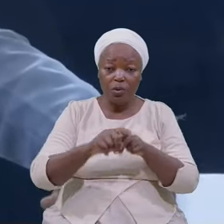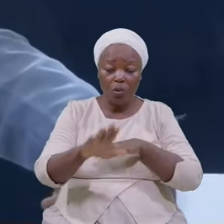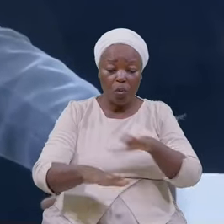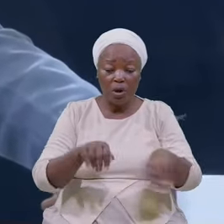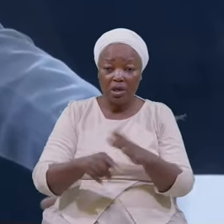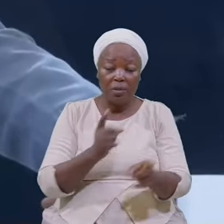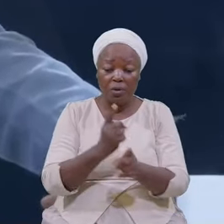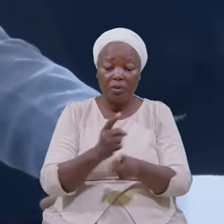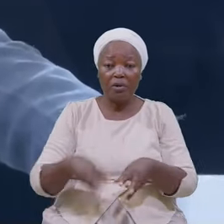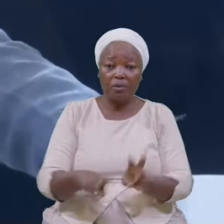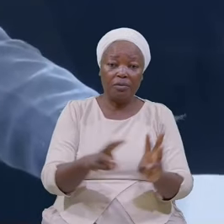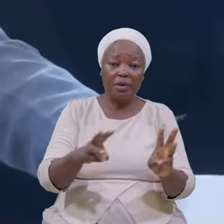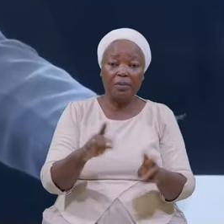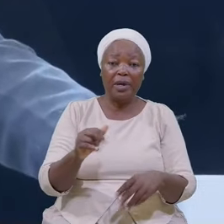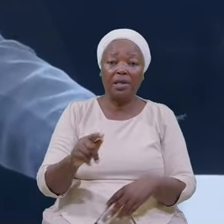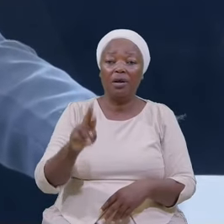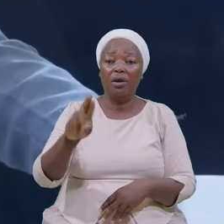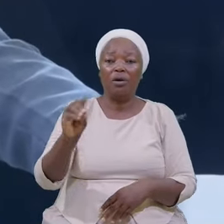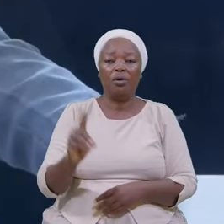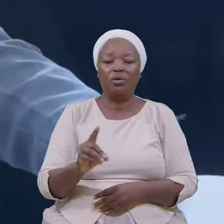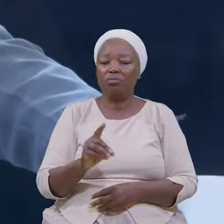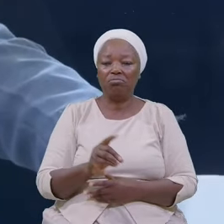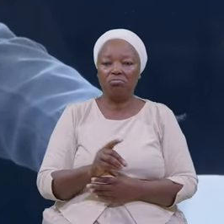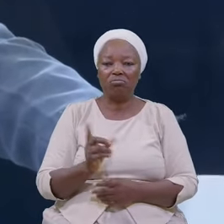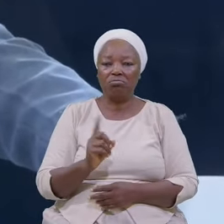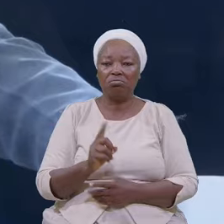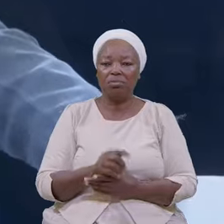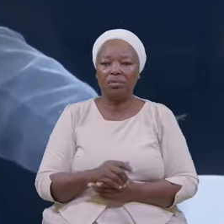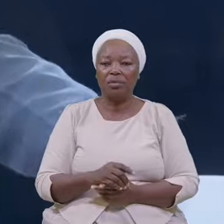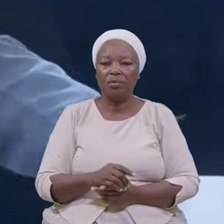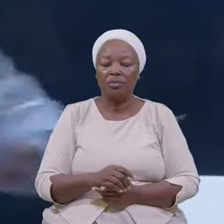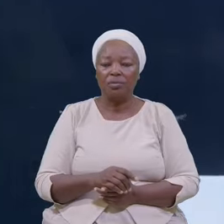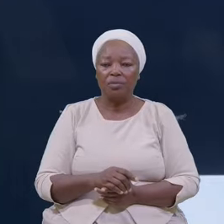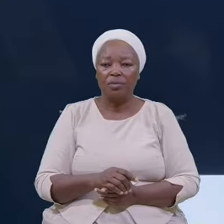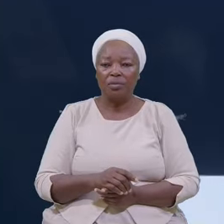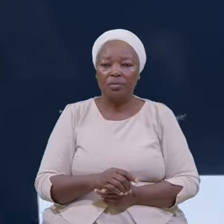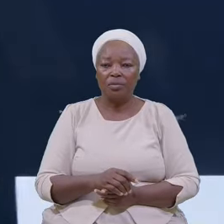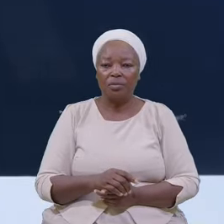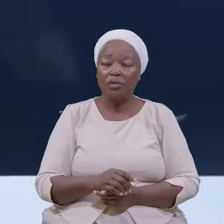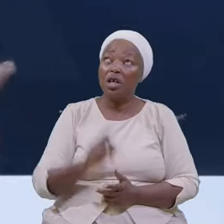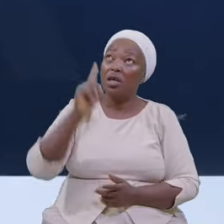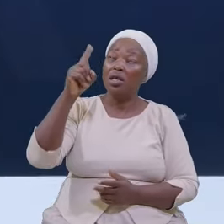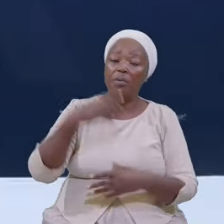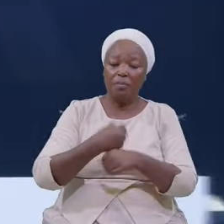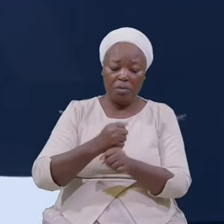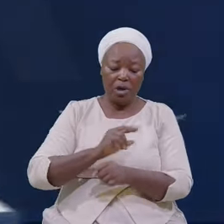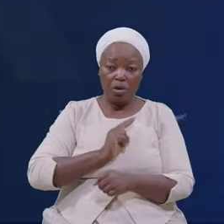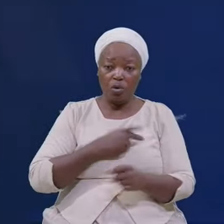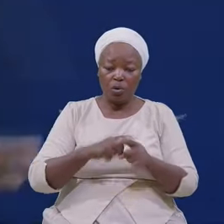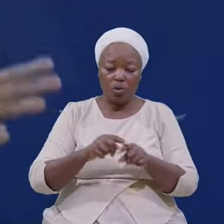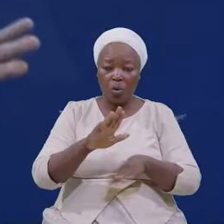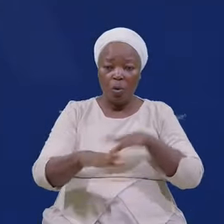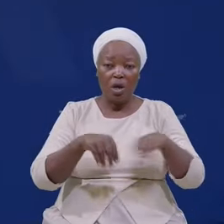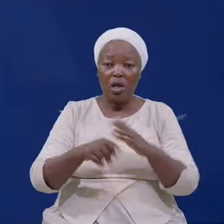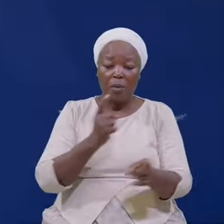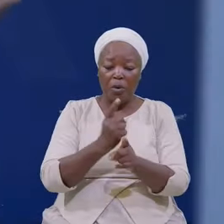way by the rod. Jésus ne disait pas aux gens de marcher sur la bonne voie avec le bâton en main. To walk in the right way